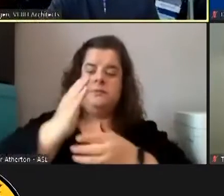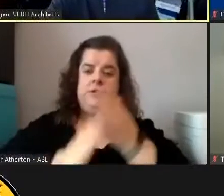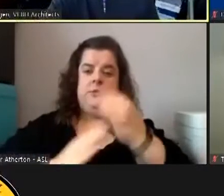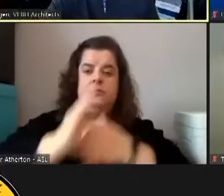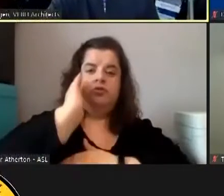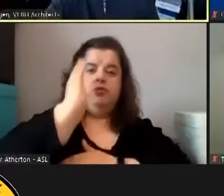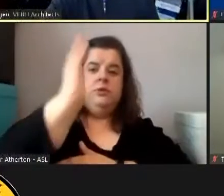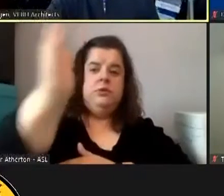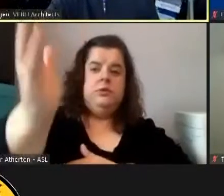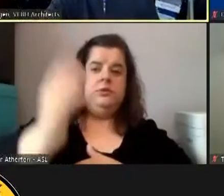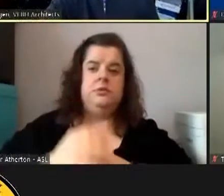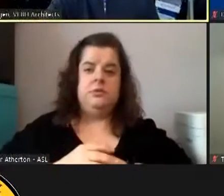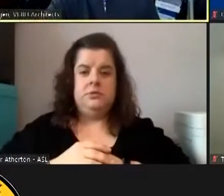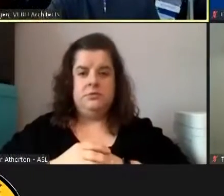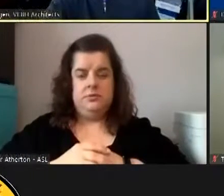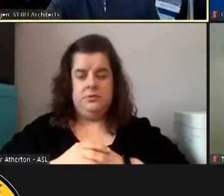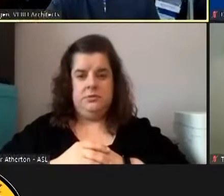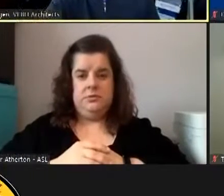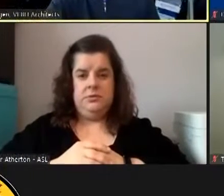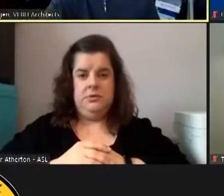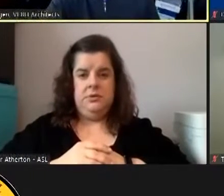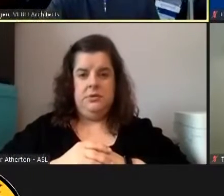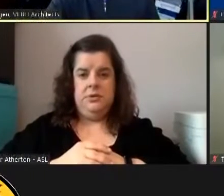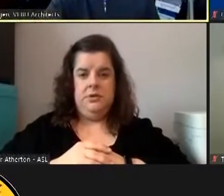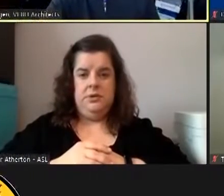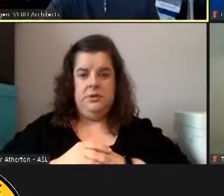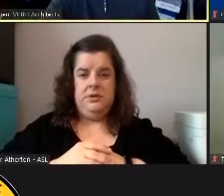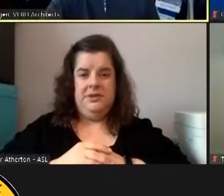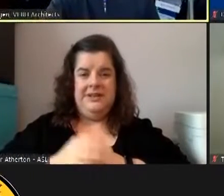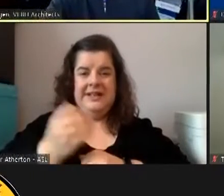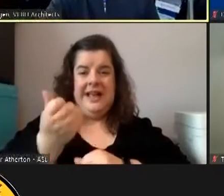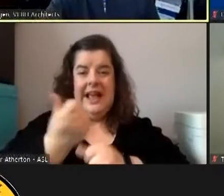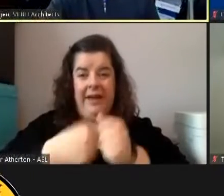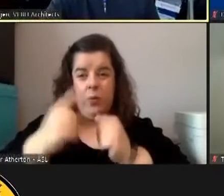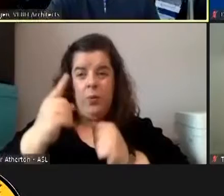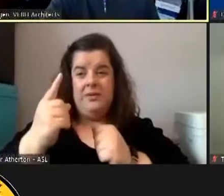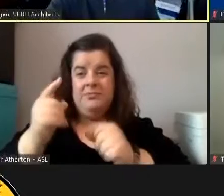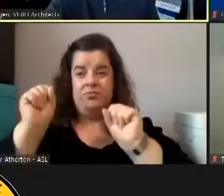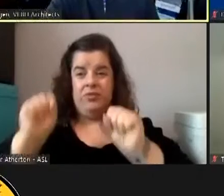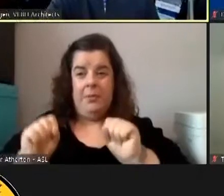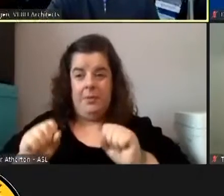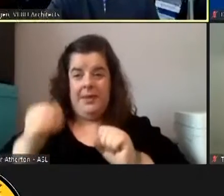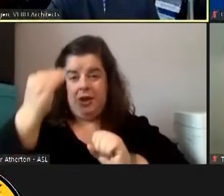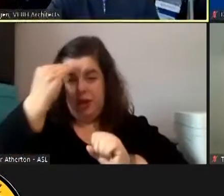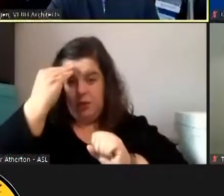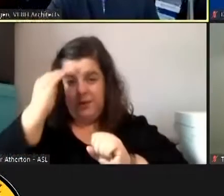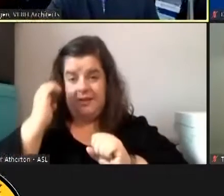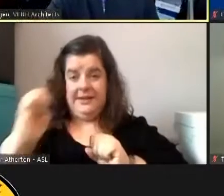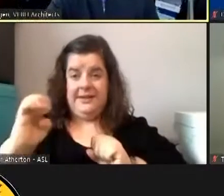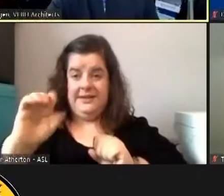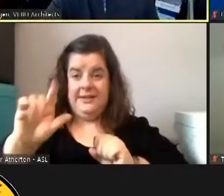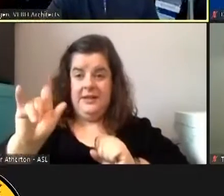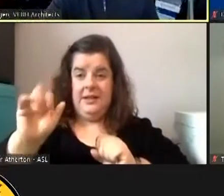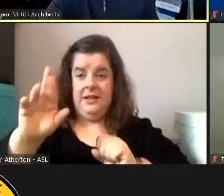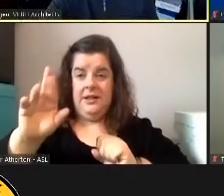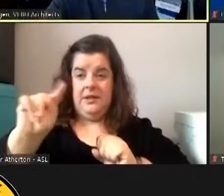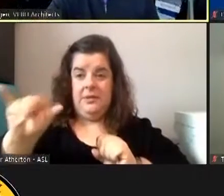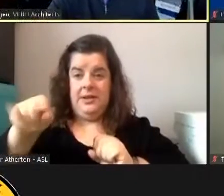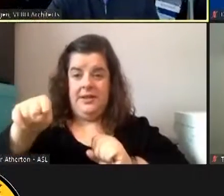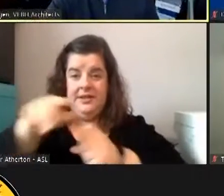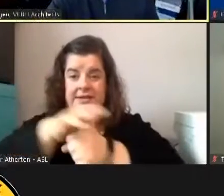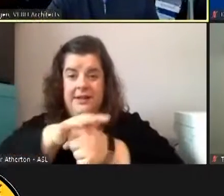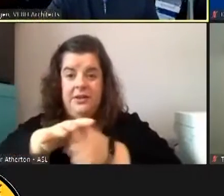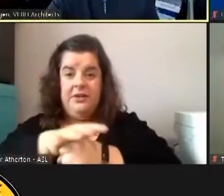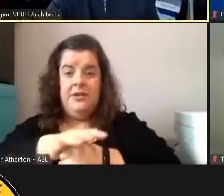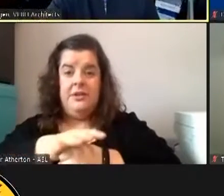the roadway here. Everyone's probably familiar with the fact that East Liberty Boulevard in this area is a boulevard. It actually